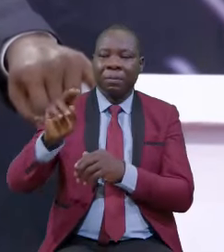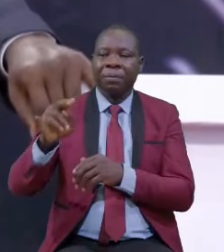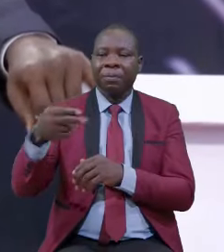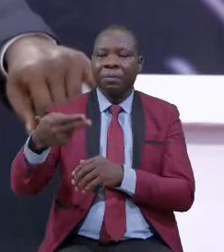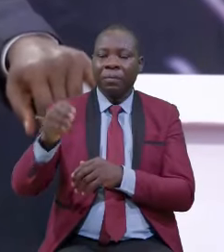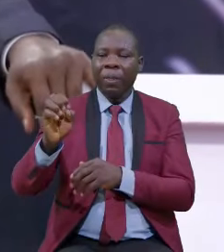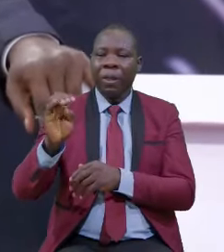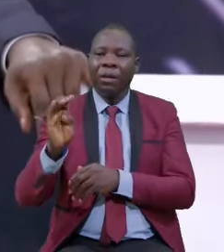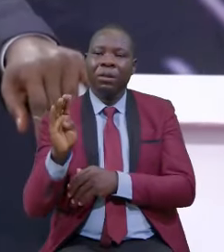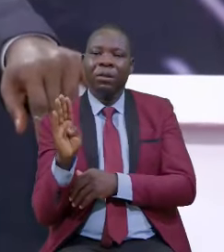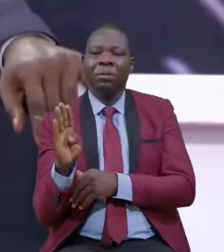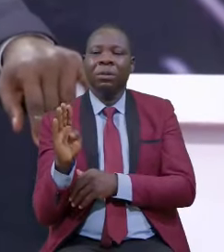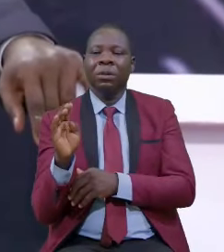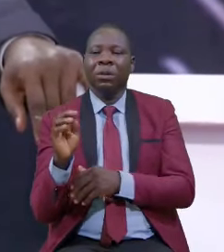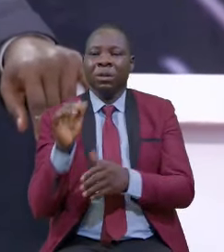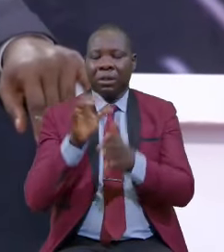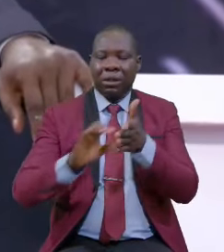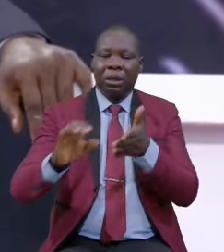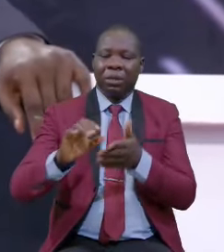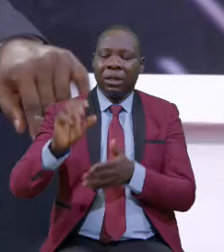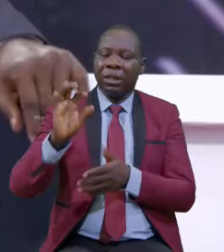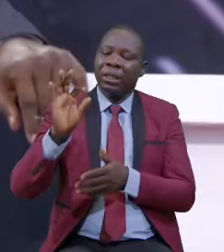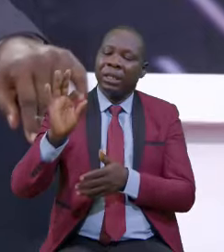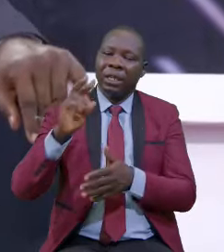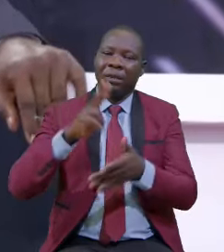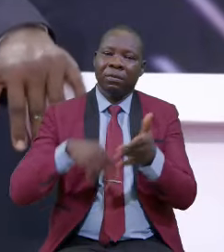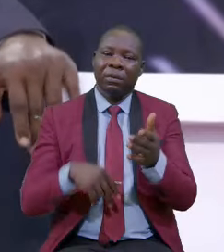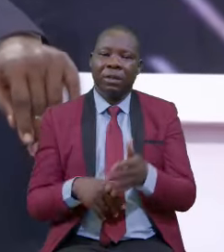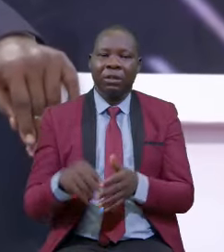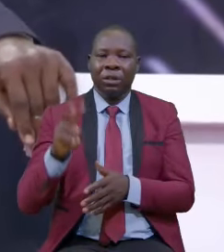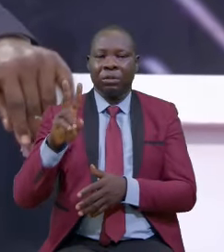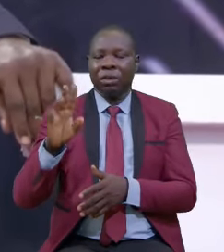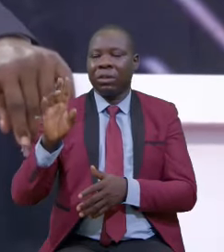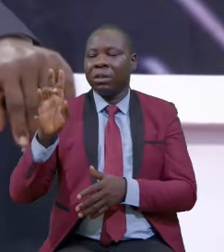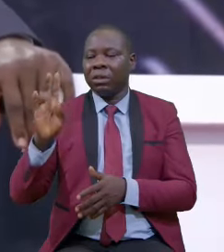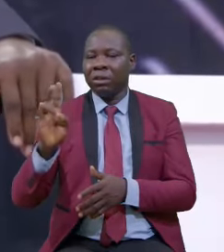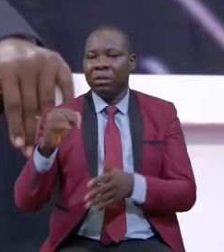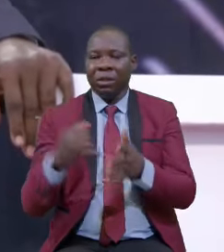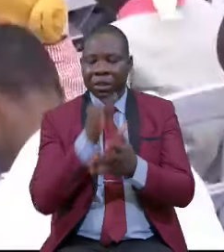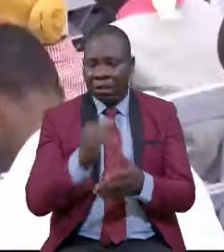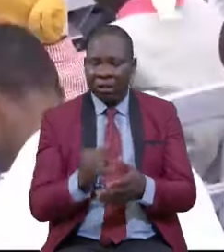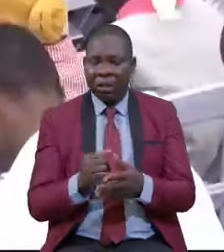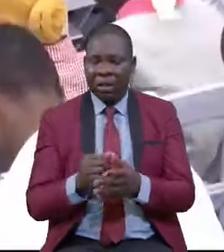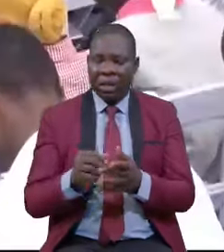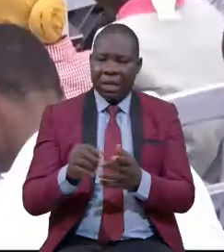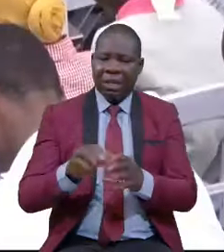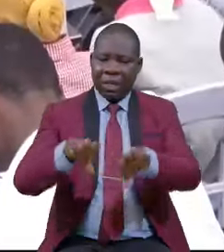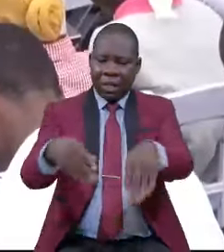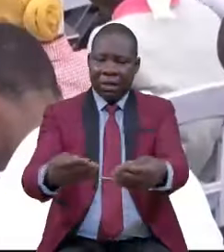men once to die. Read that. Study that. Accept